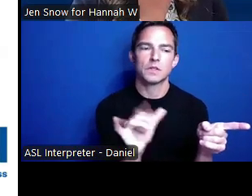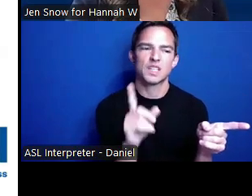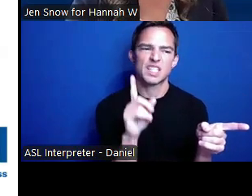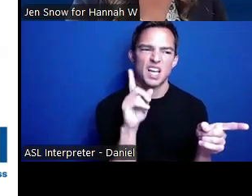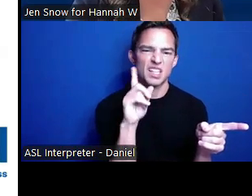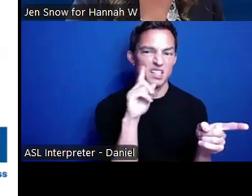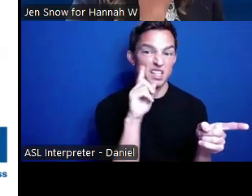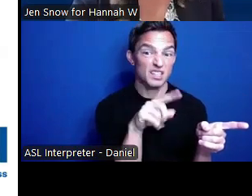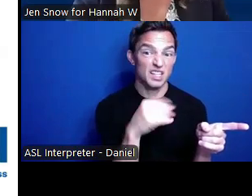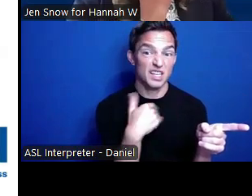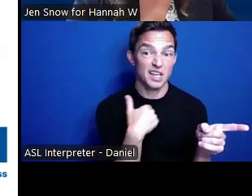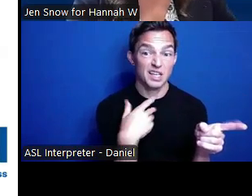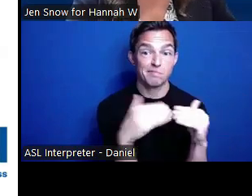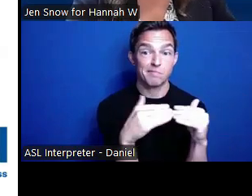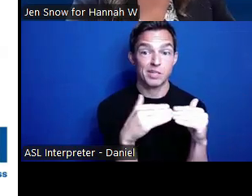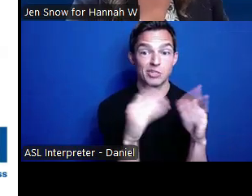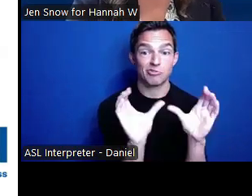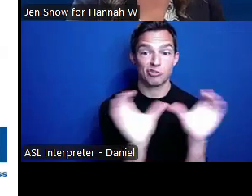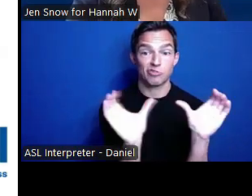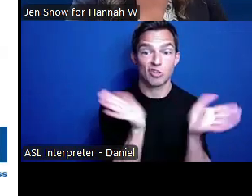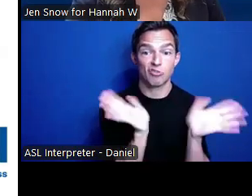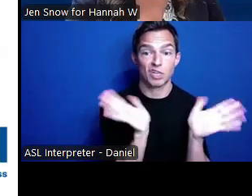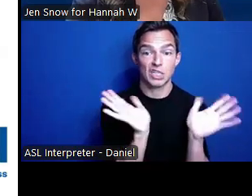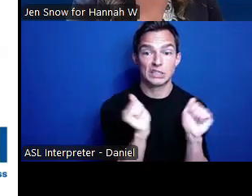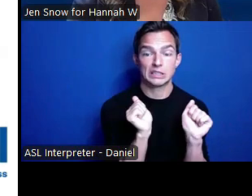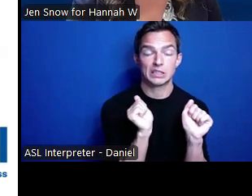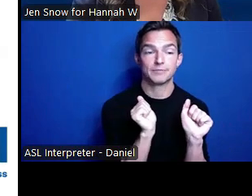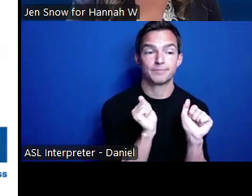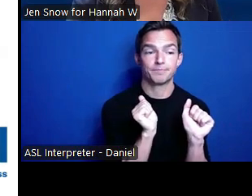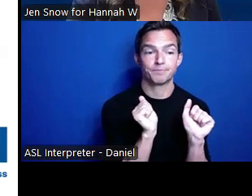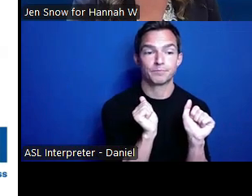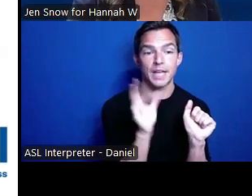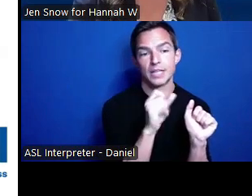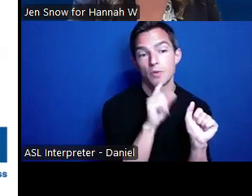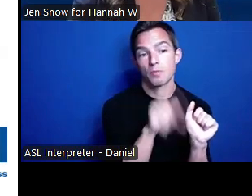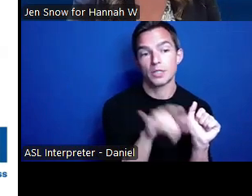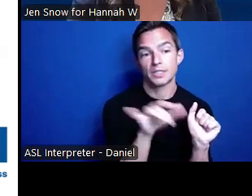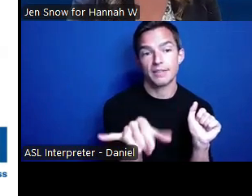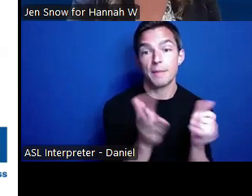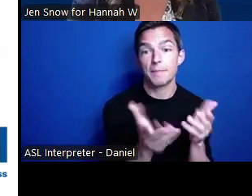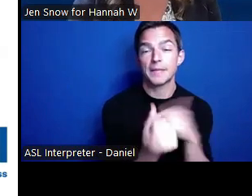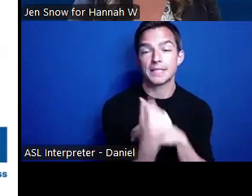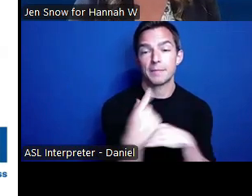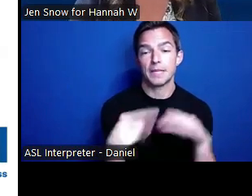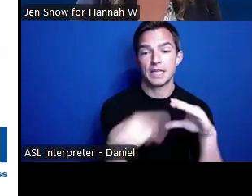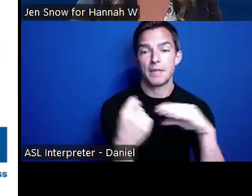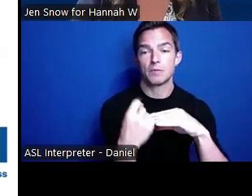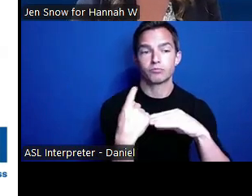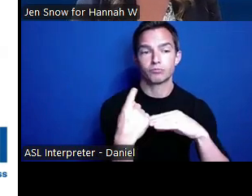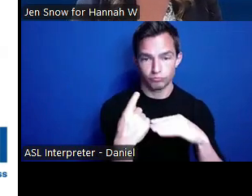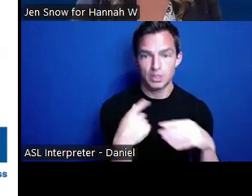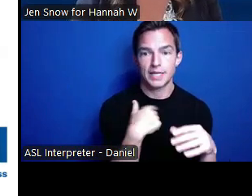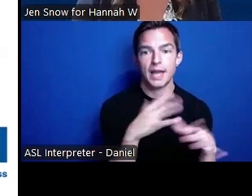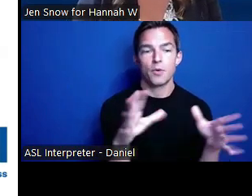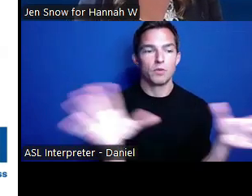they had a peer certification. So I would say, I guess in response to that, maybe send me an email and I can